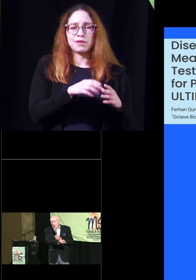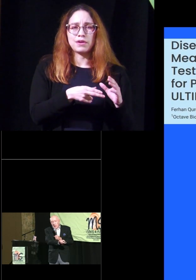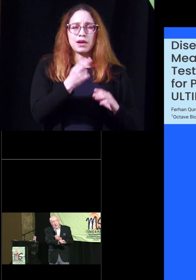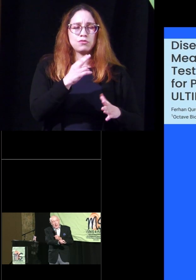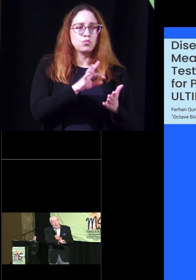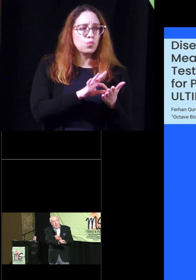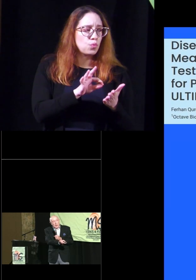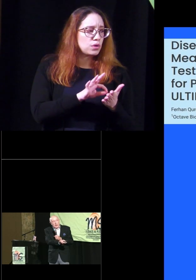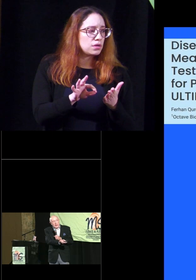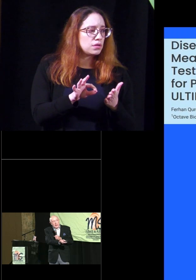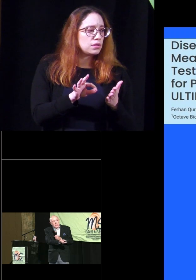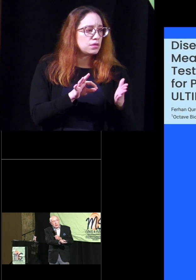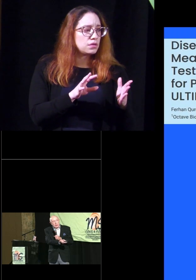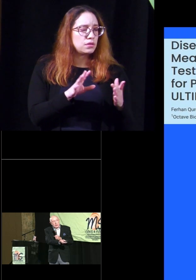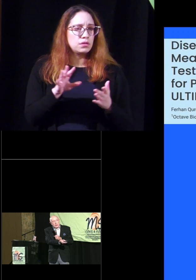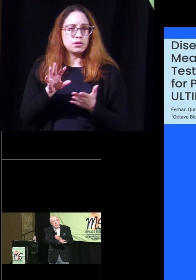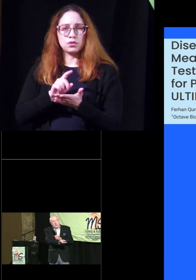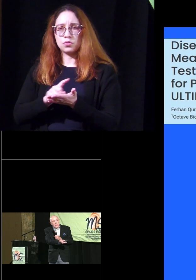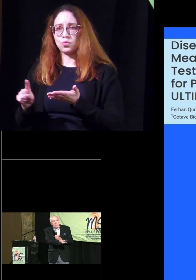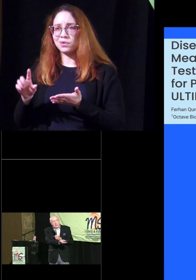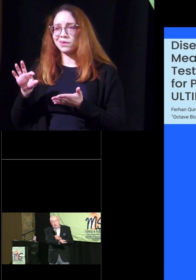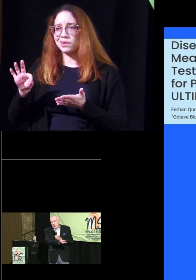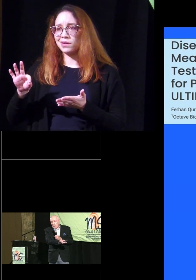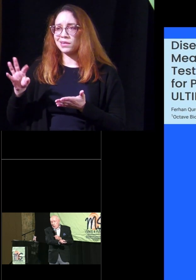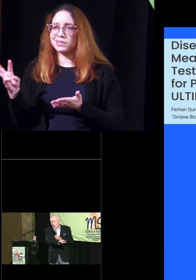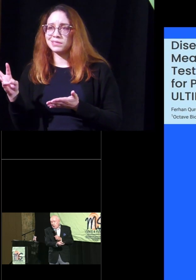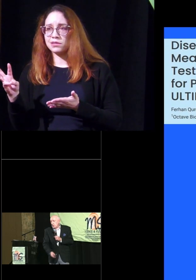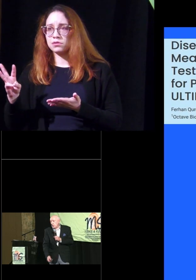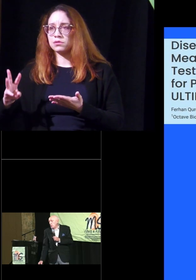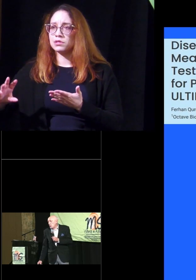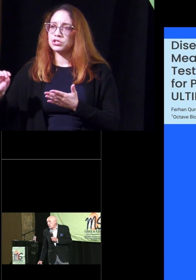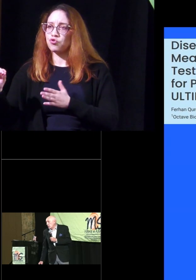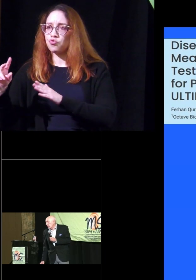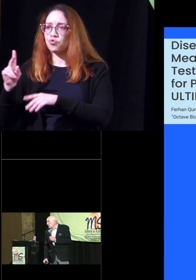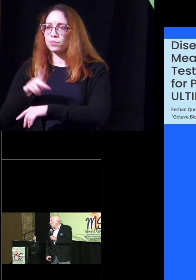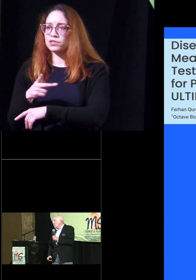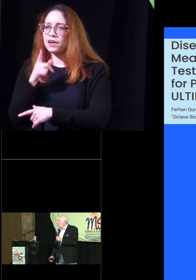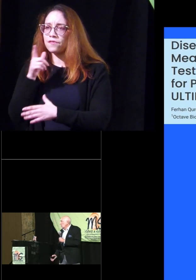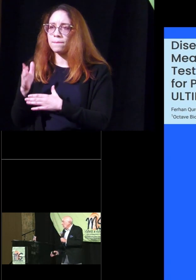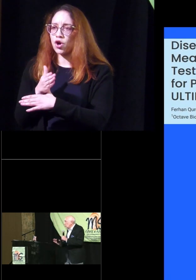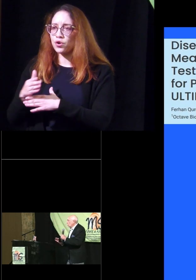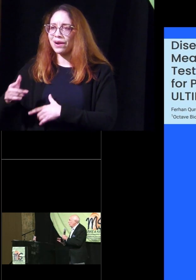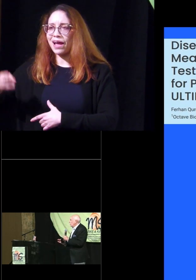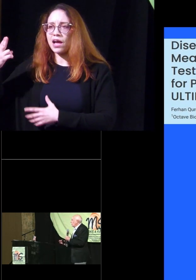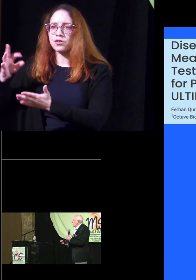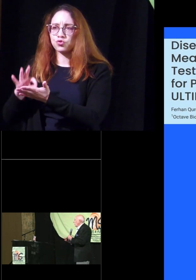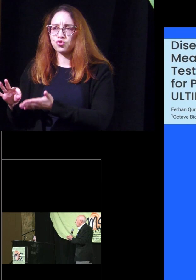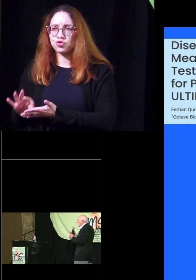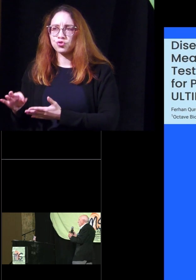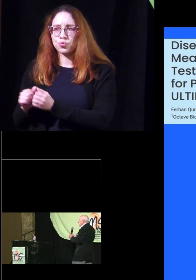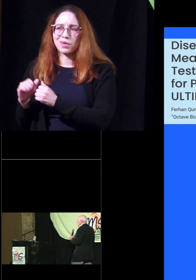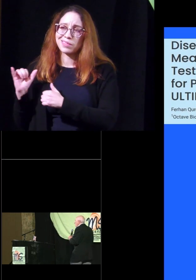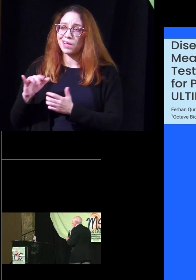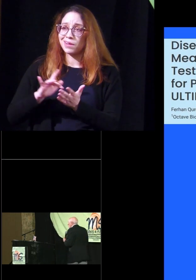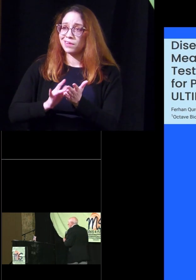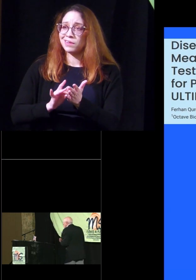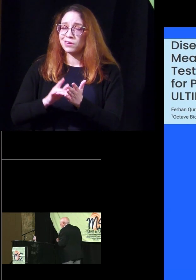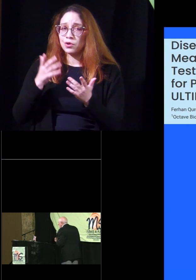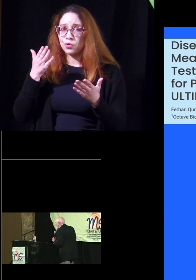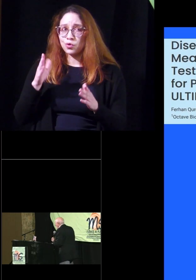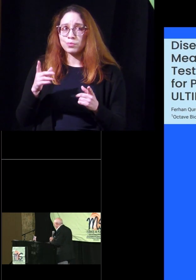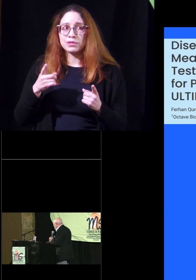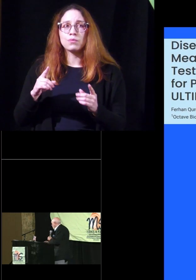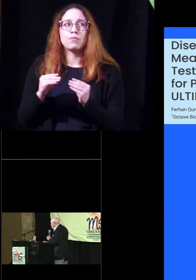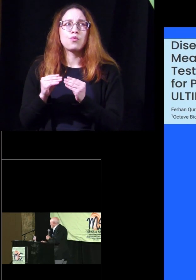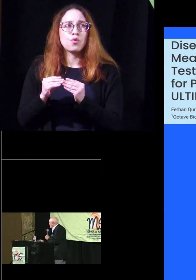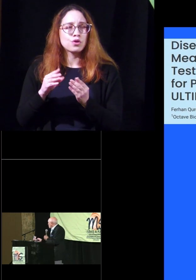score. And in week 96, almost 2 years later, 0 patients had a moderate or high score. So that's for this particular drug, and hopefully this will happen with all